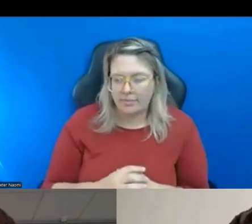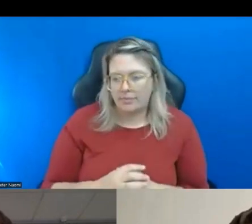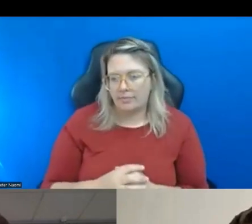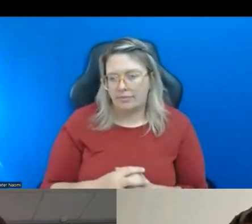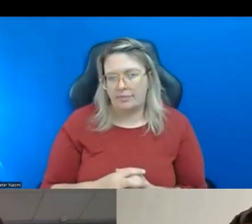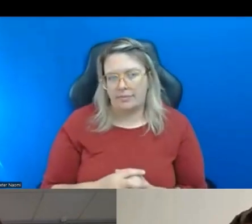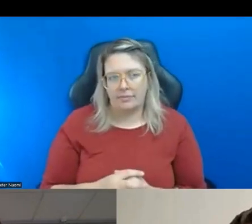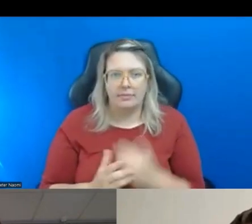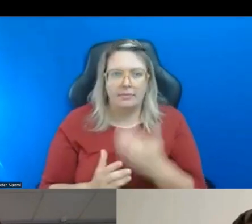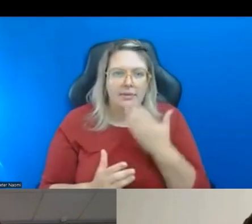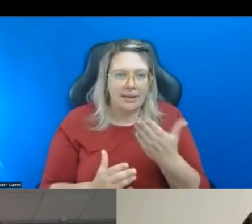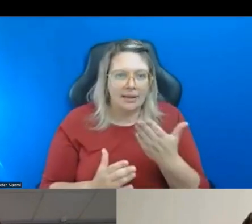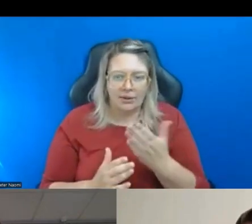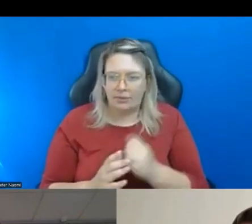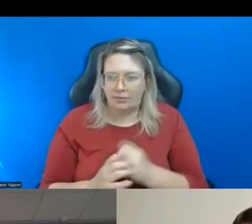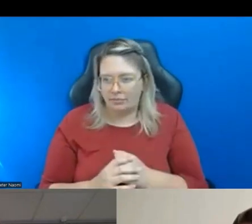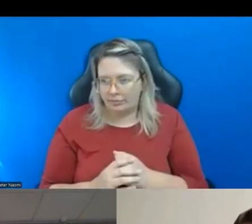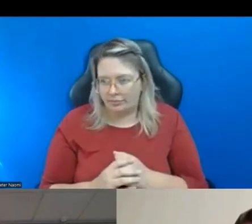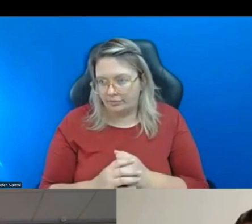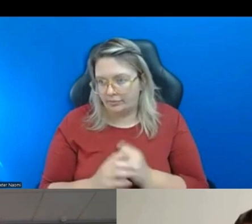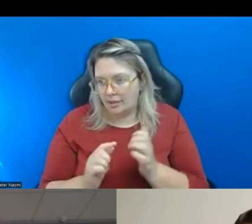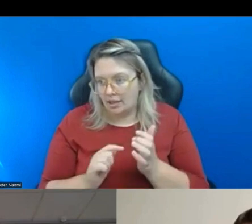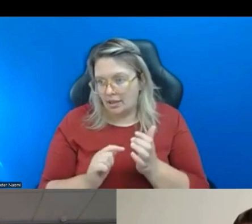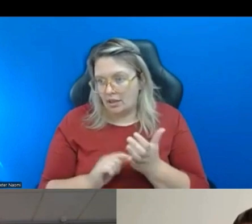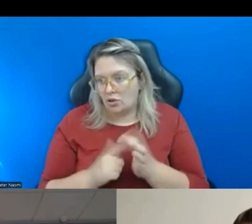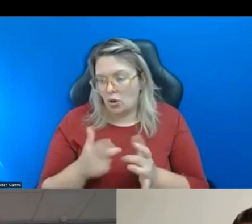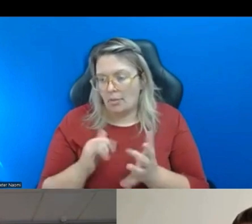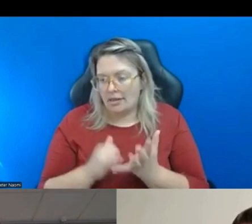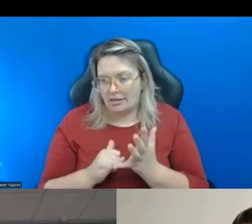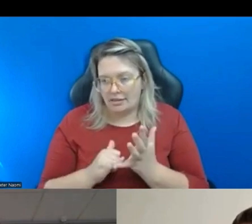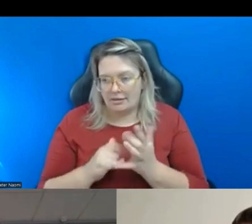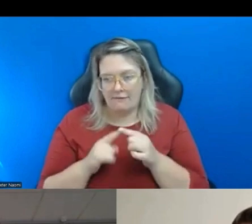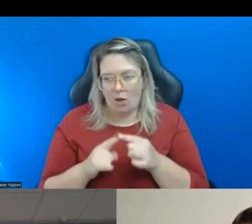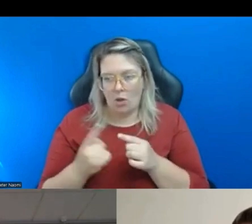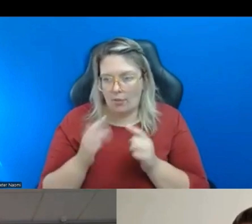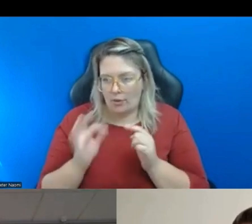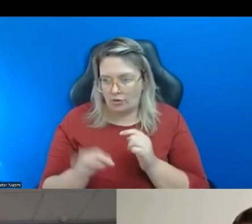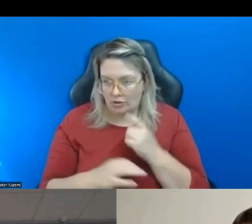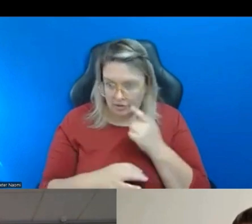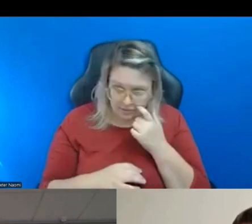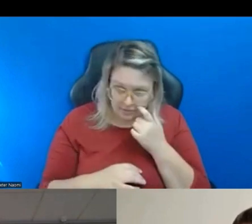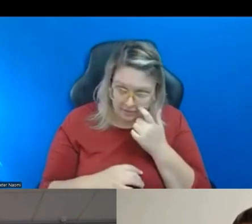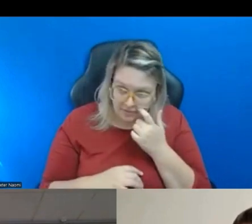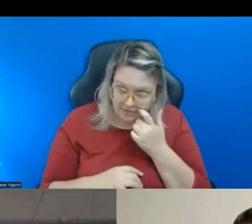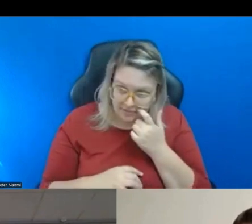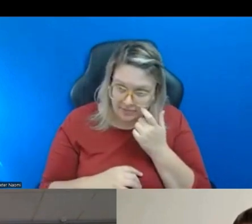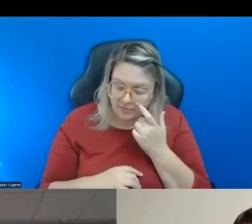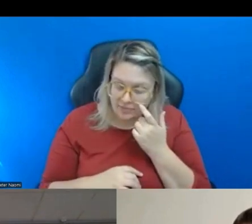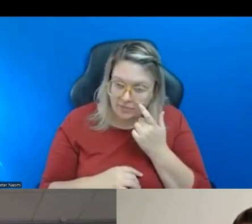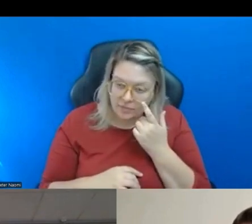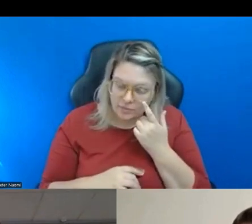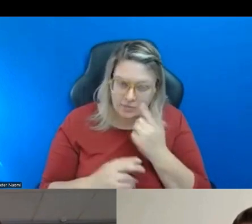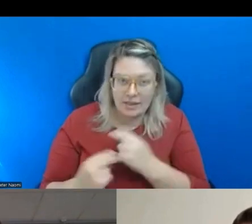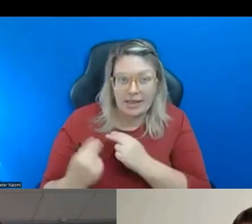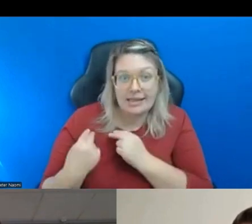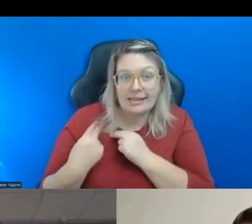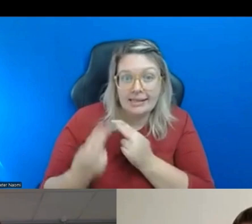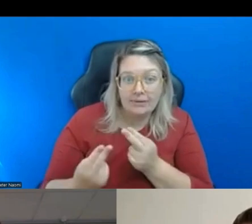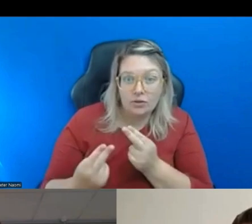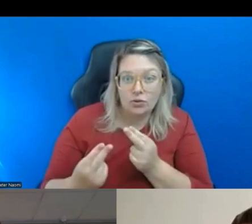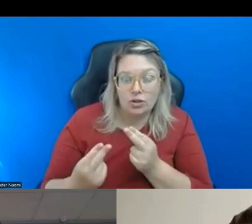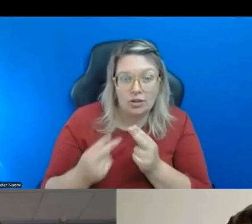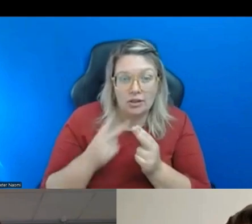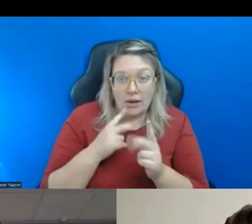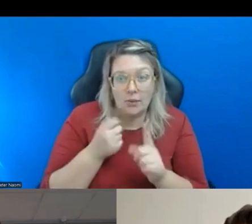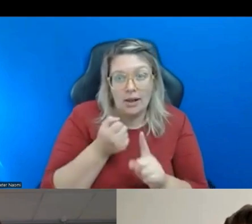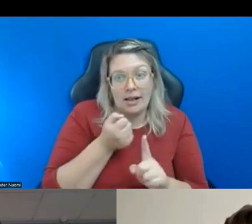Thanks, Lee. This is a bit of a follow-up as well from Thomas Mason. He just asks, how will devolution affect kind of